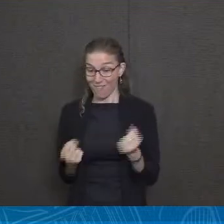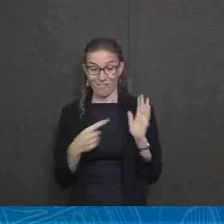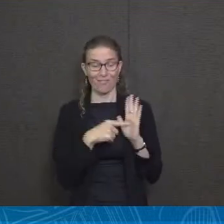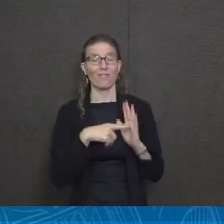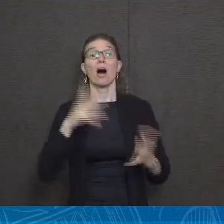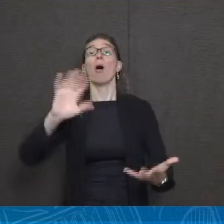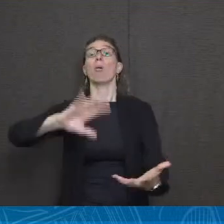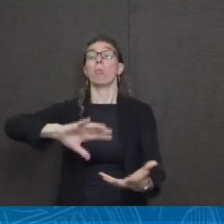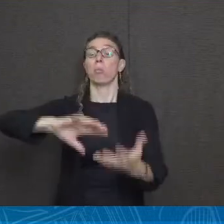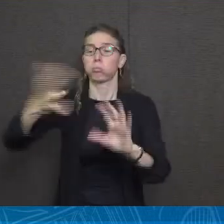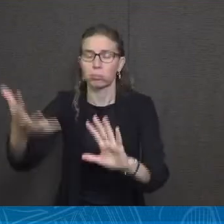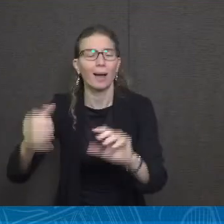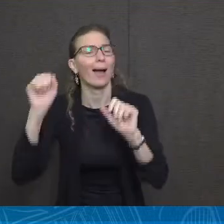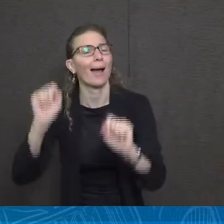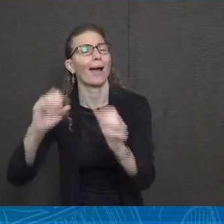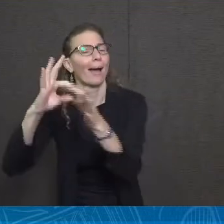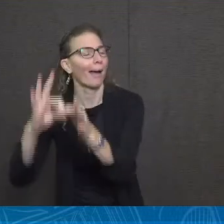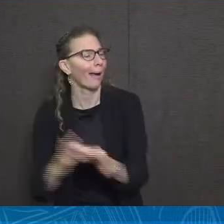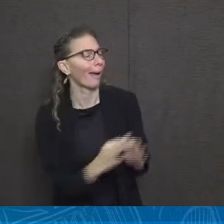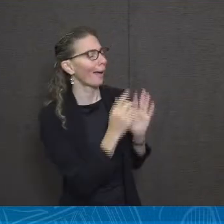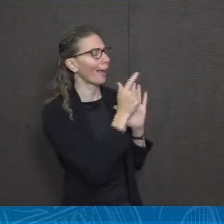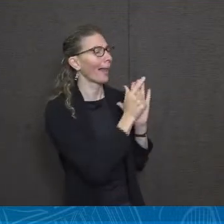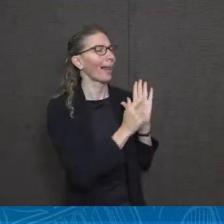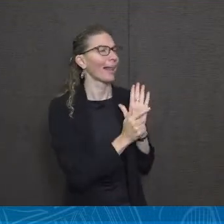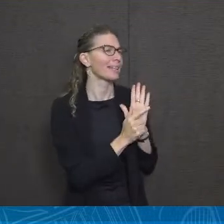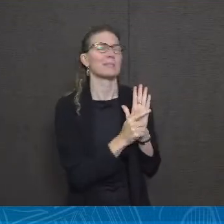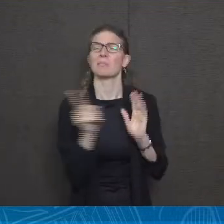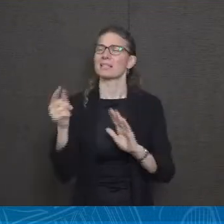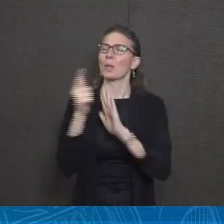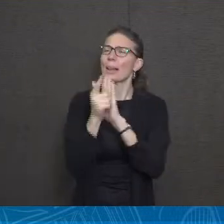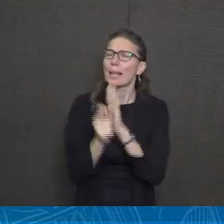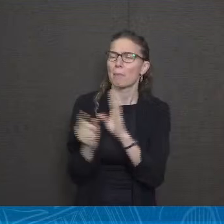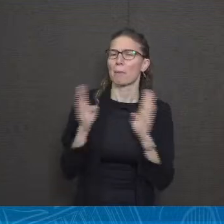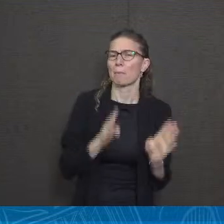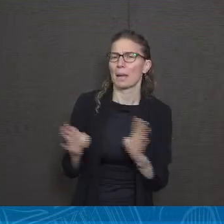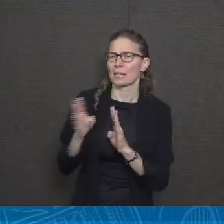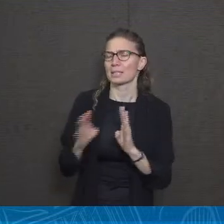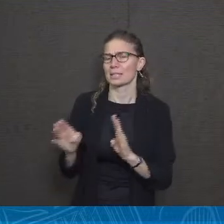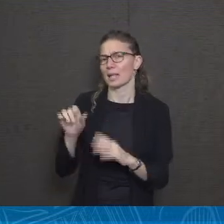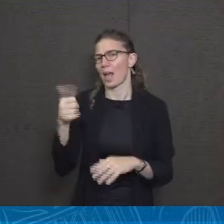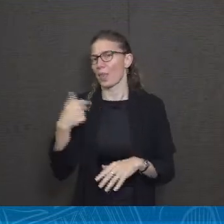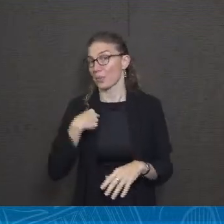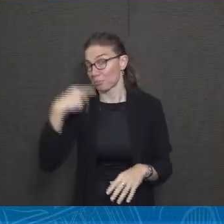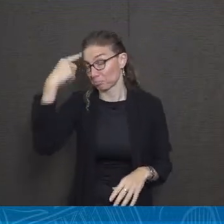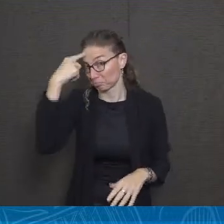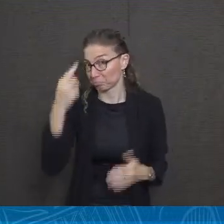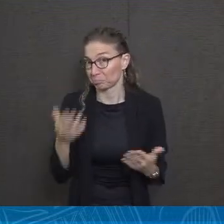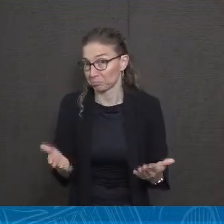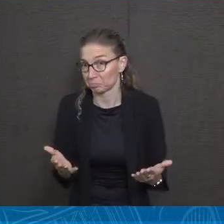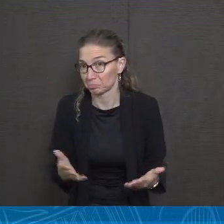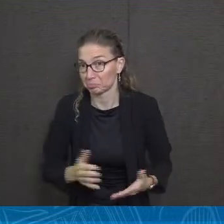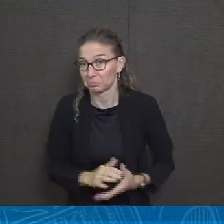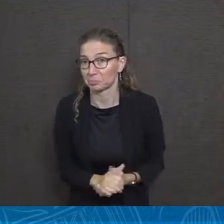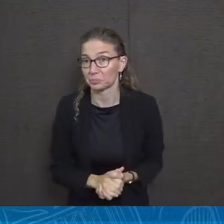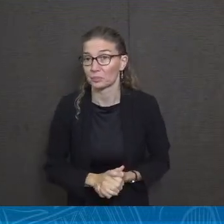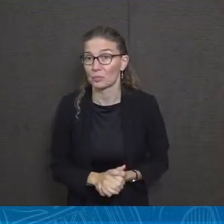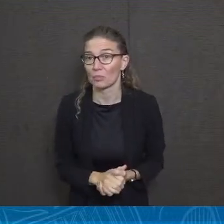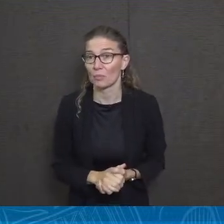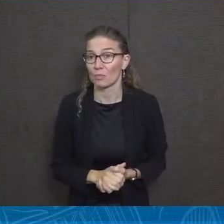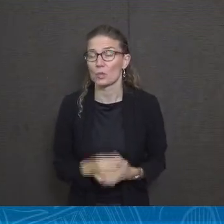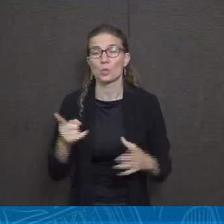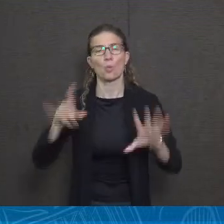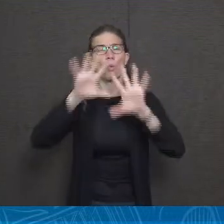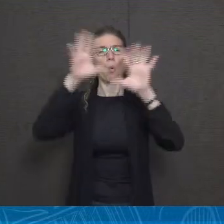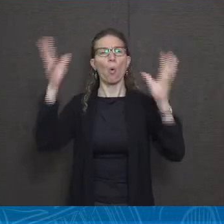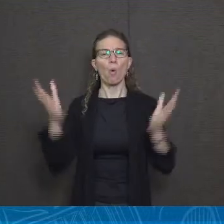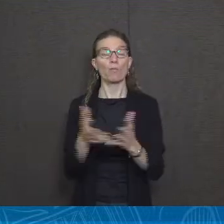So we might be learning from that. But this concept of legal preparedness as well as other aspects. So the one, just this was the overall thing, the